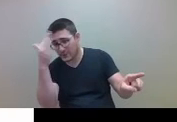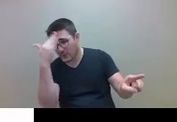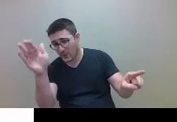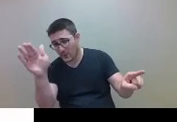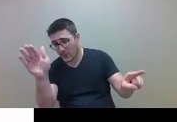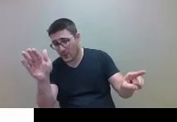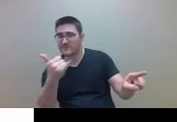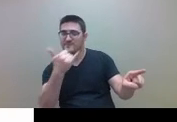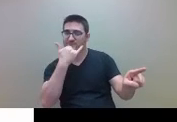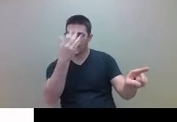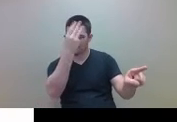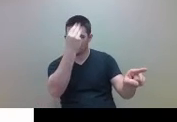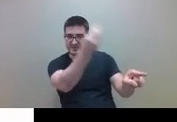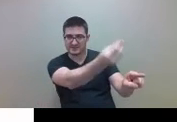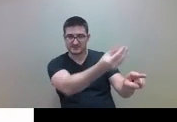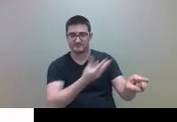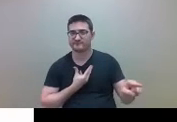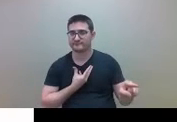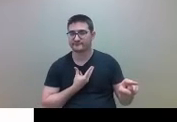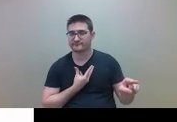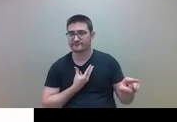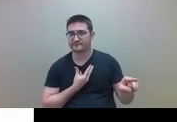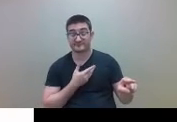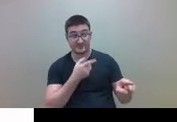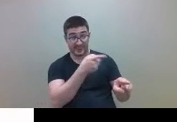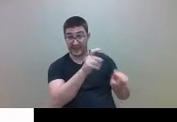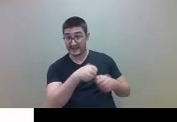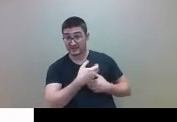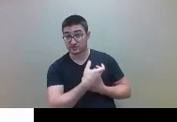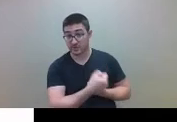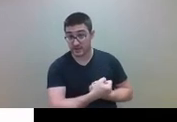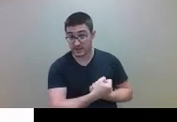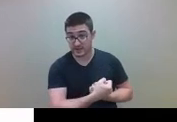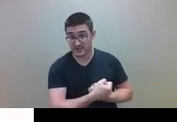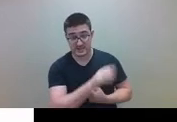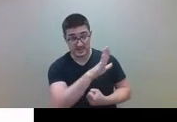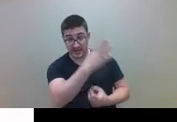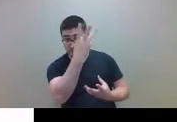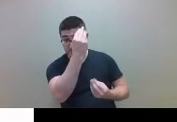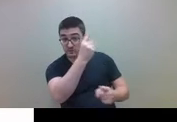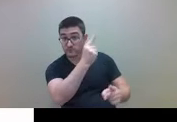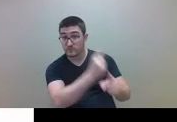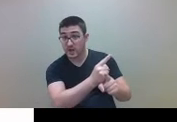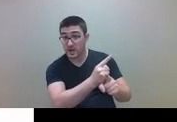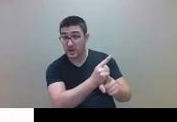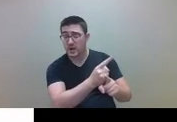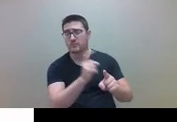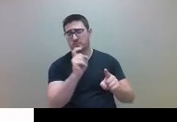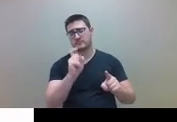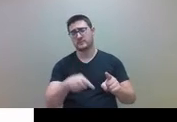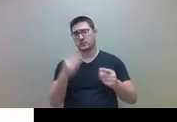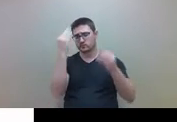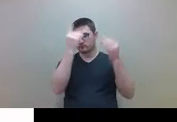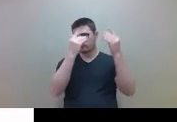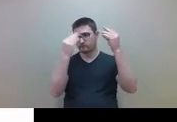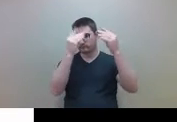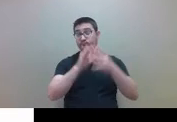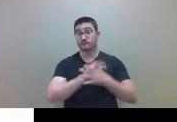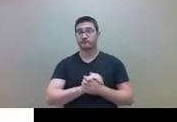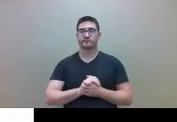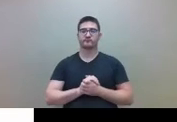from? Is it a reliable source that I can trust? Okay. Of course, we have